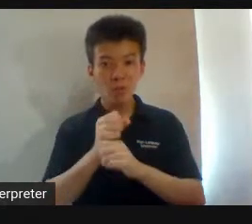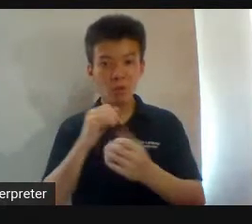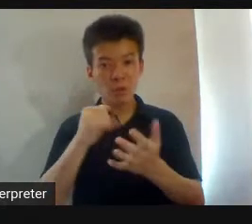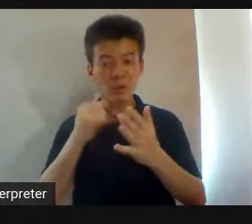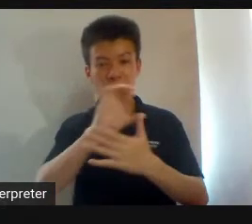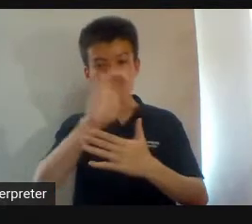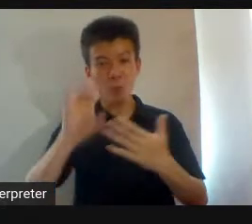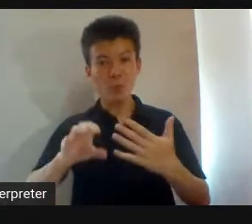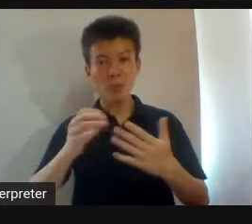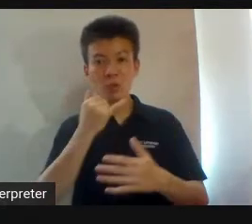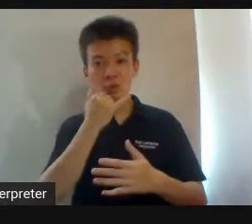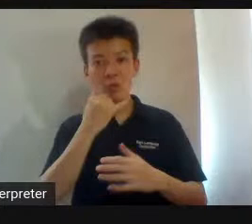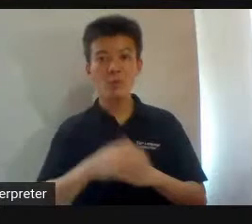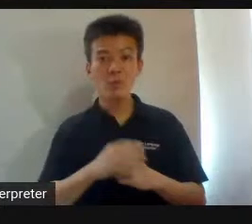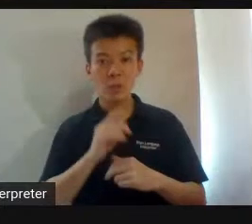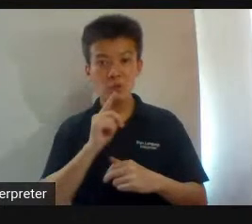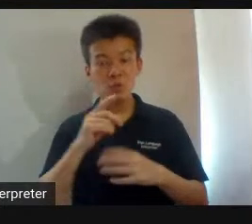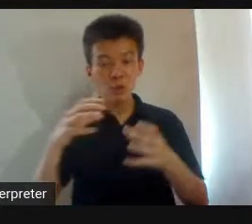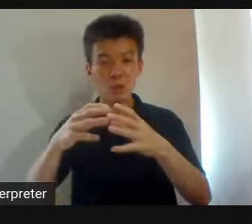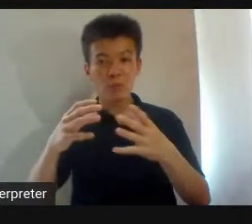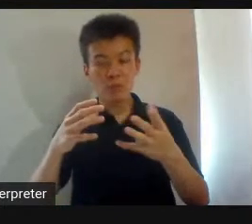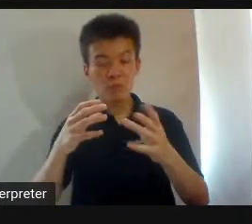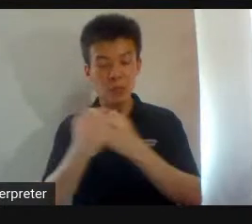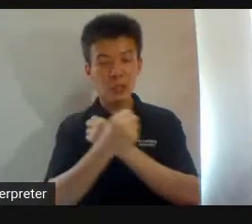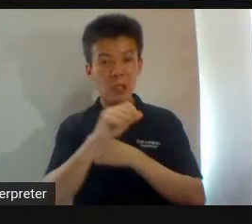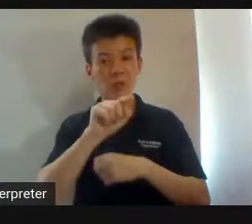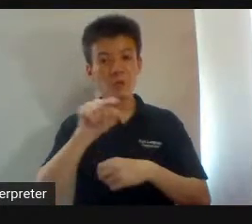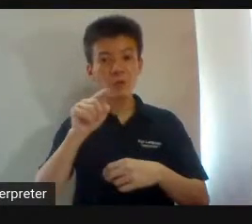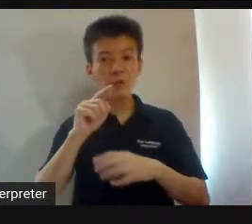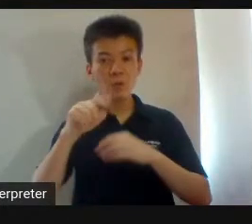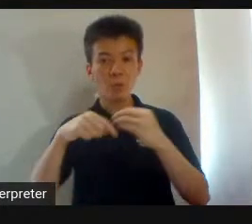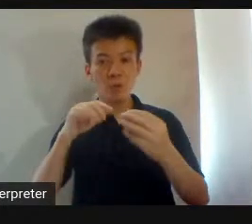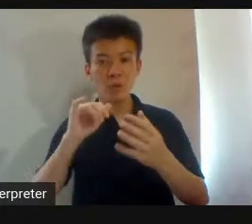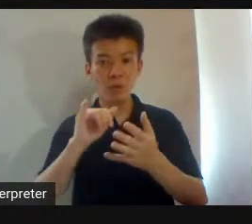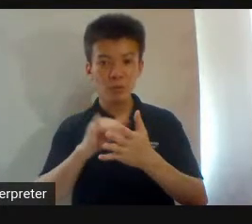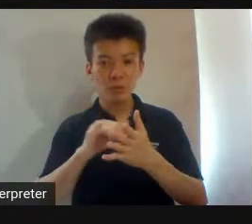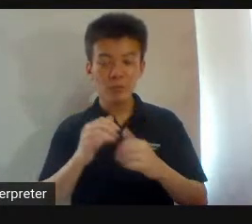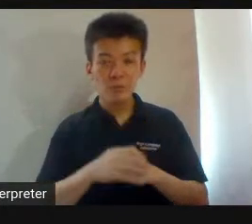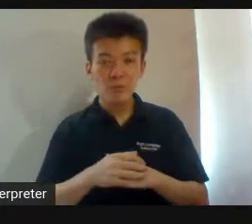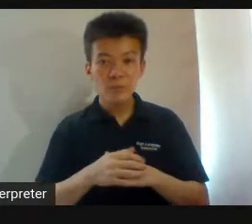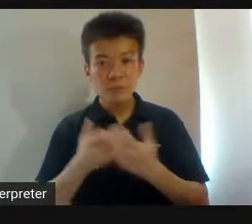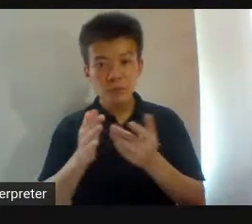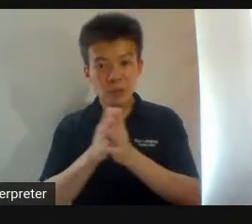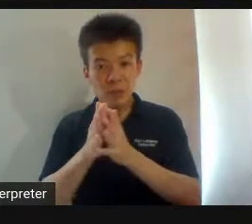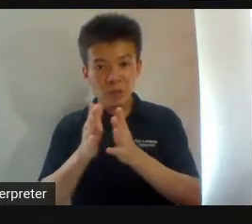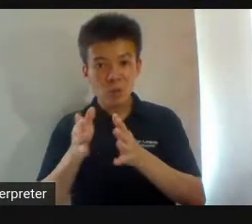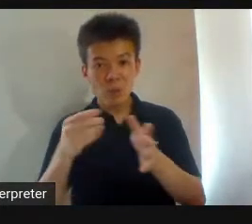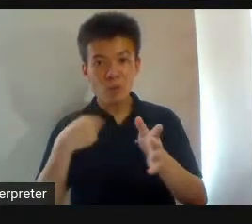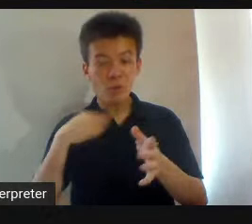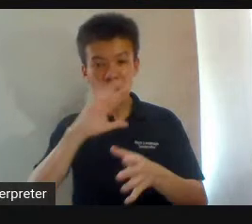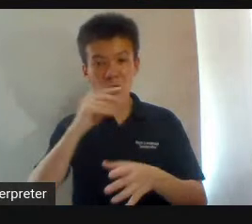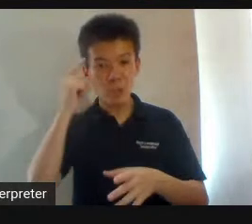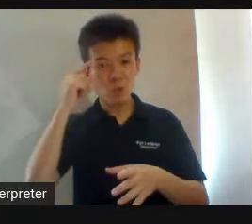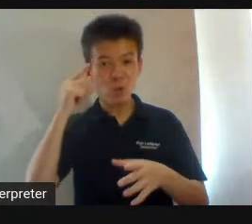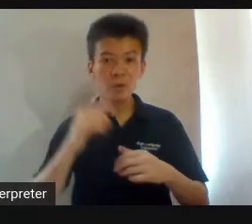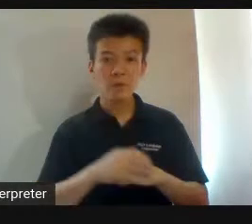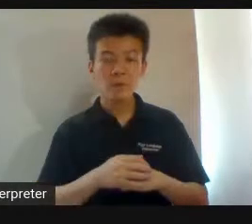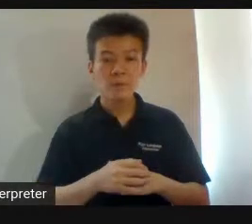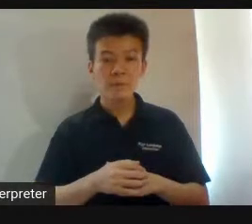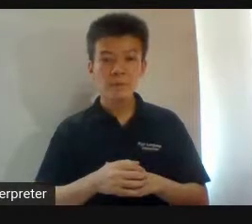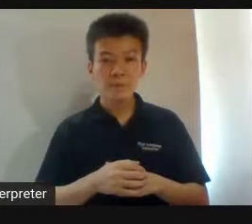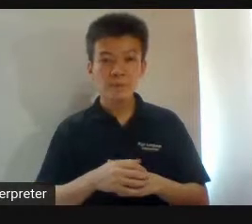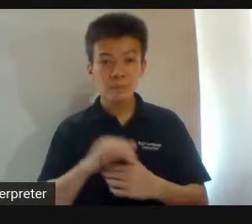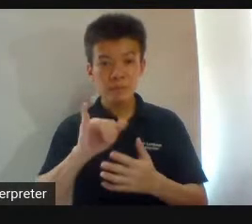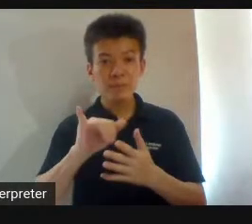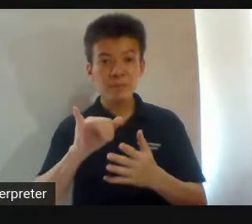wrong. And actually the group loved it, and they spoke about the artwork in such interesting ways that we had never thought of. And